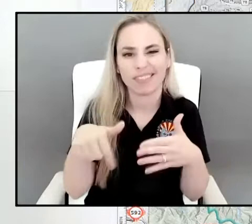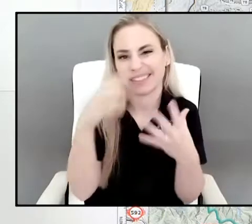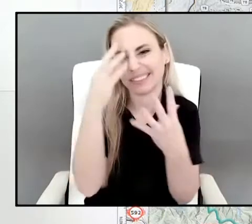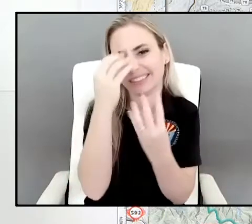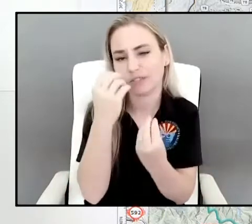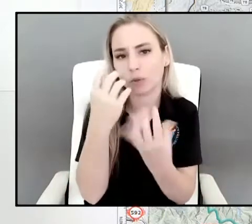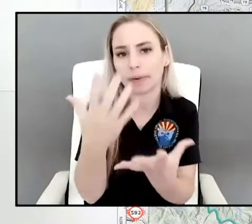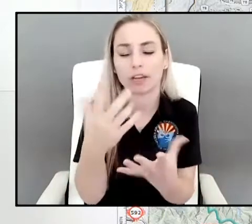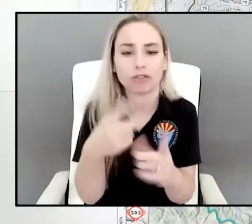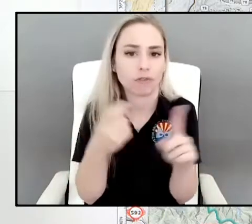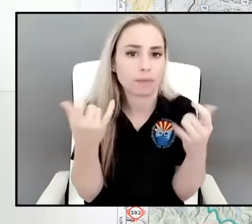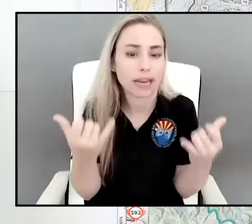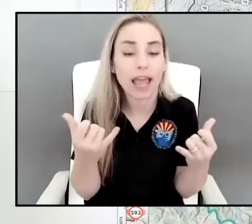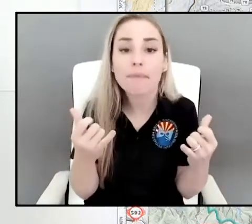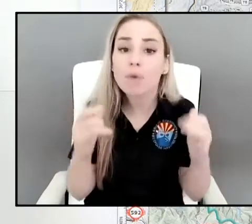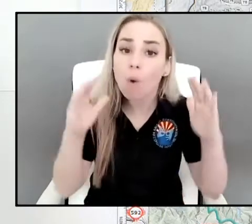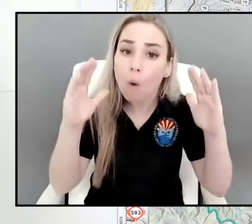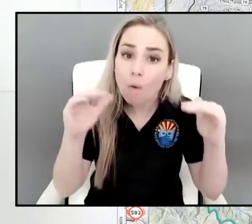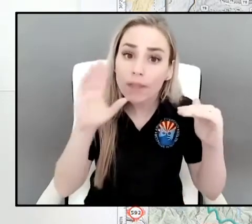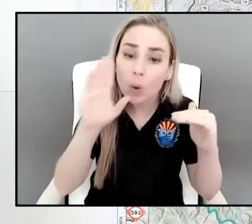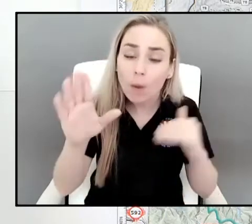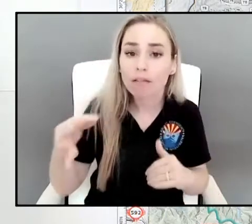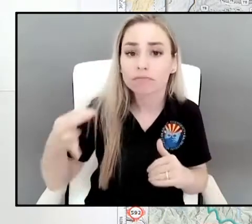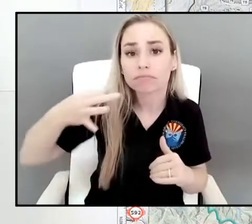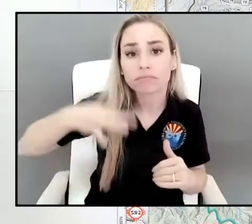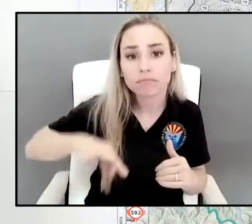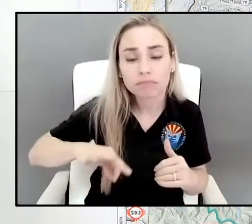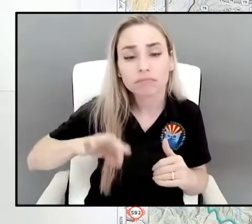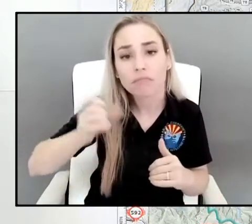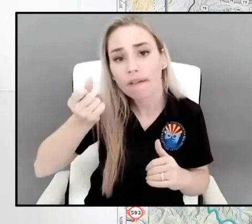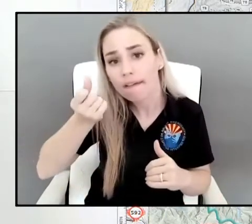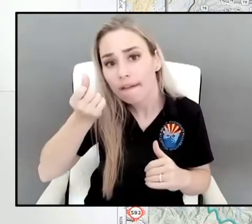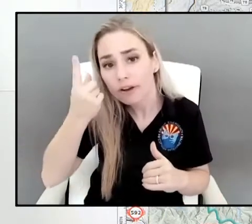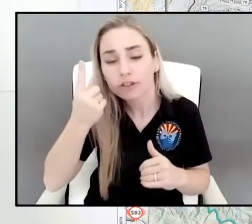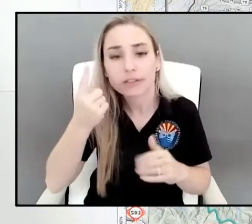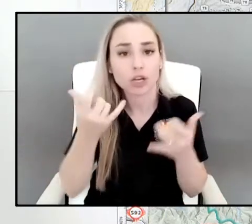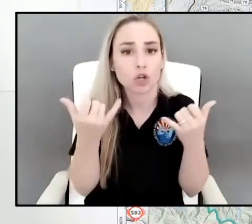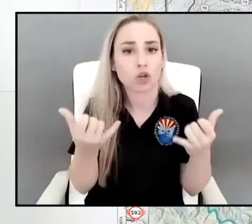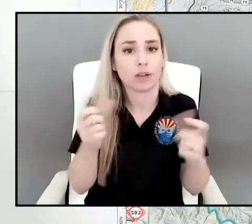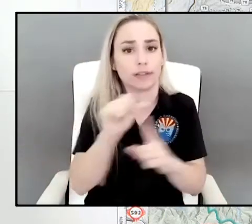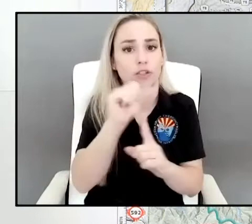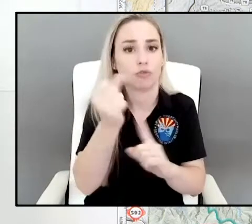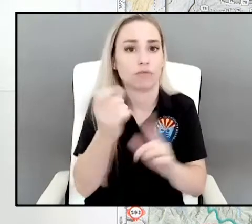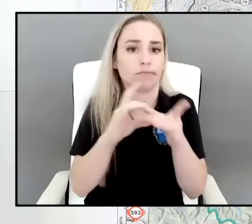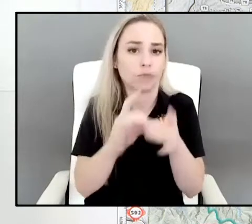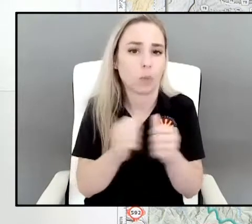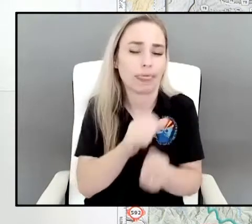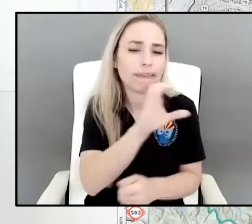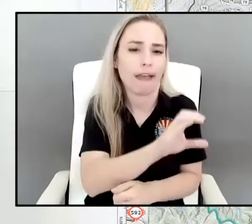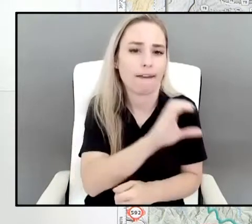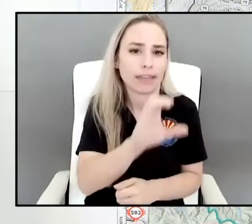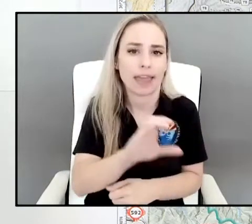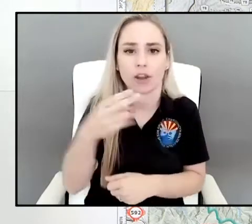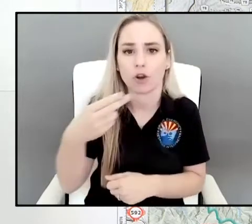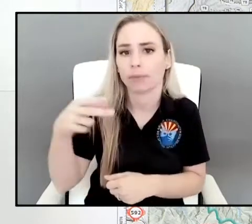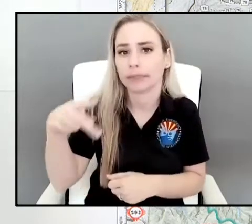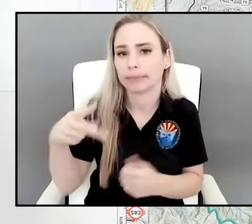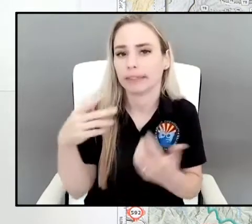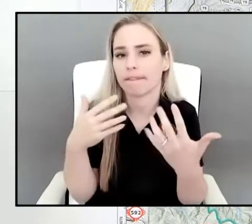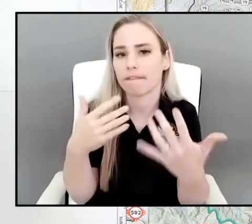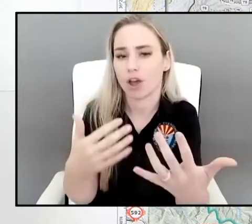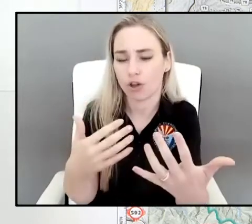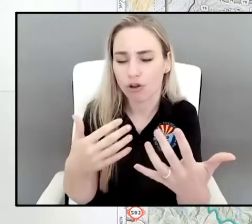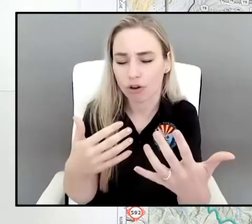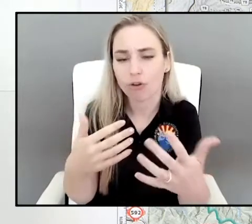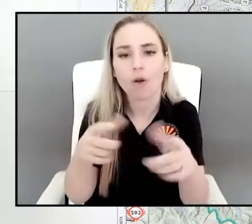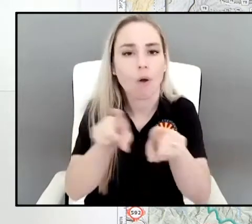today, and hopefully that'll help you with understanding the current status of the Calf Canyon Hermits Peak fire, and also how